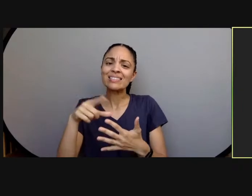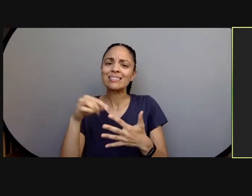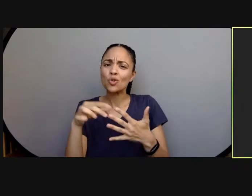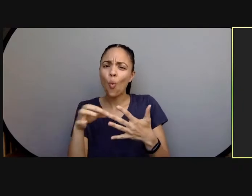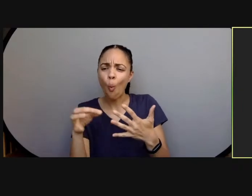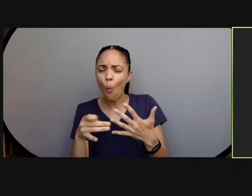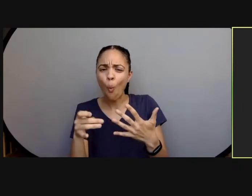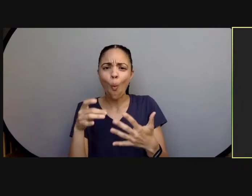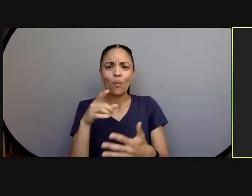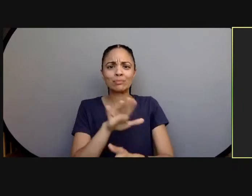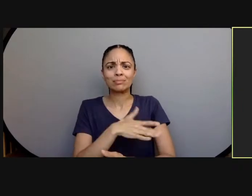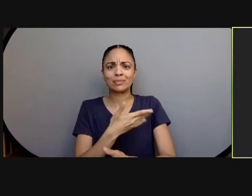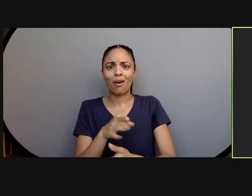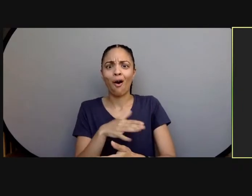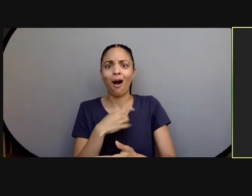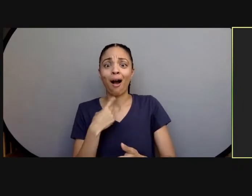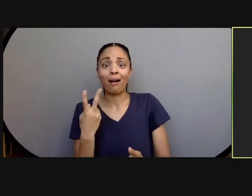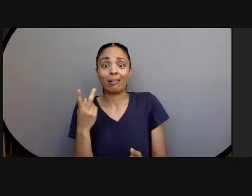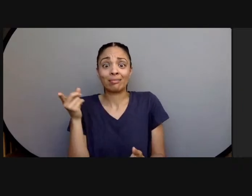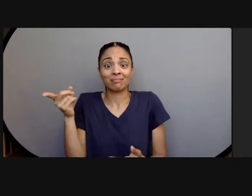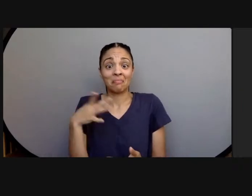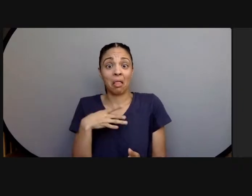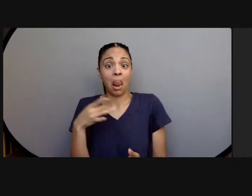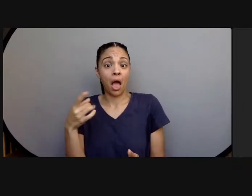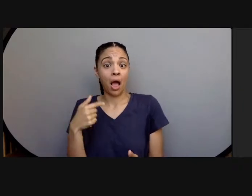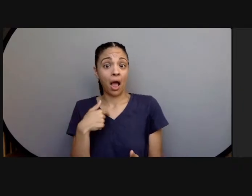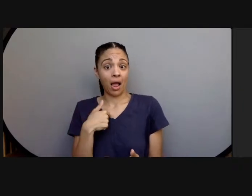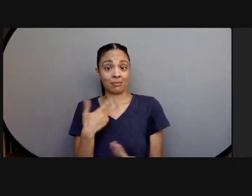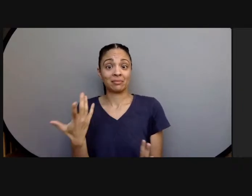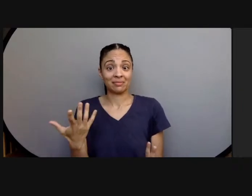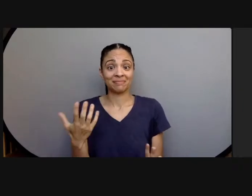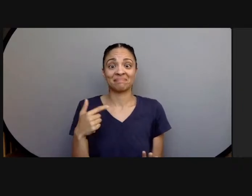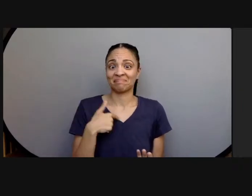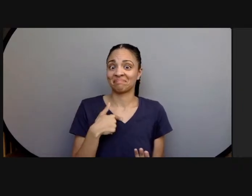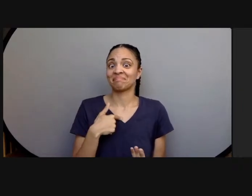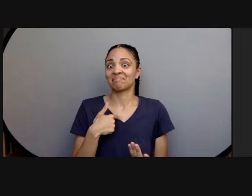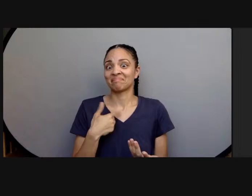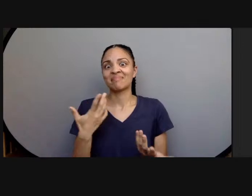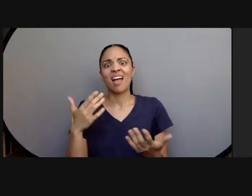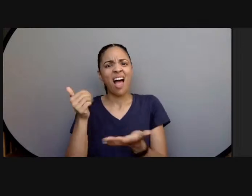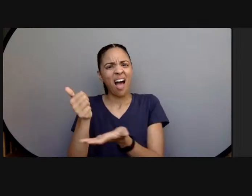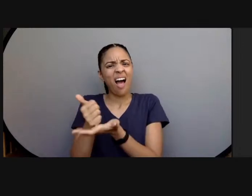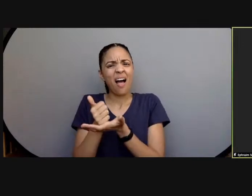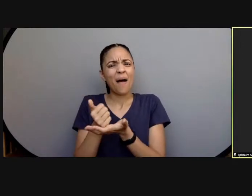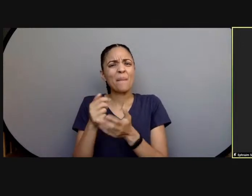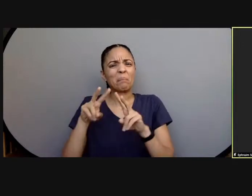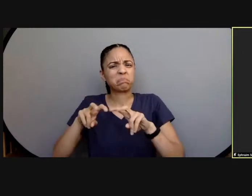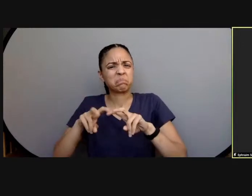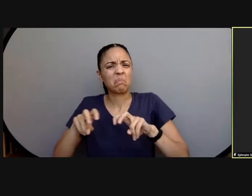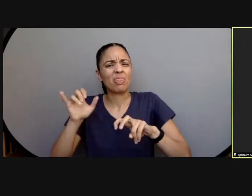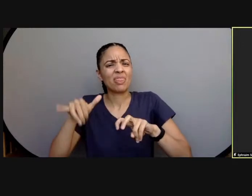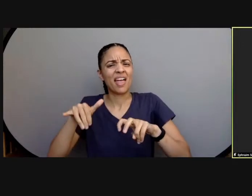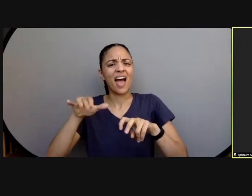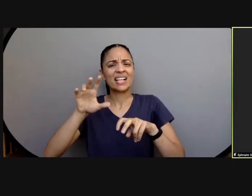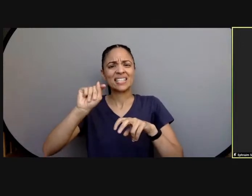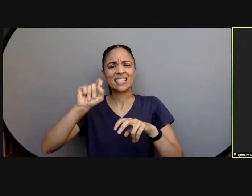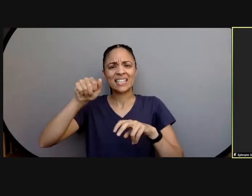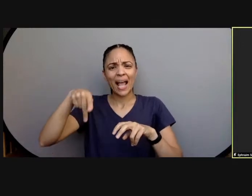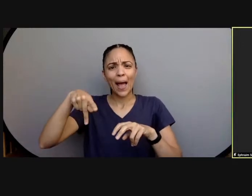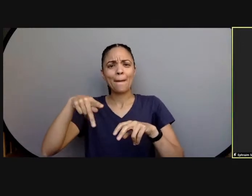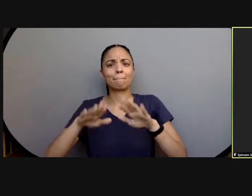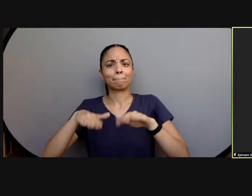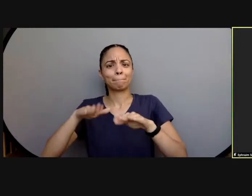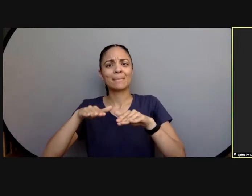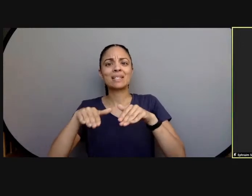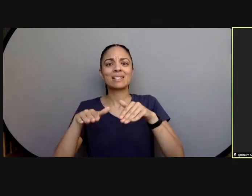got through the dancing. They loved that part. She literally broke down all the tap sections for me. I did a backflip with my eyes closed. The next thing you know, I was on